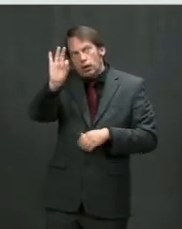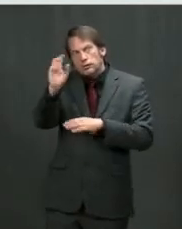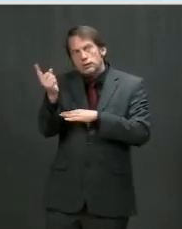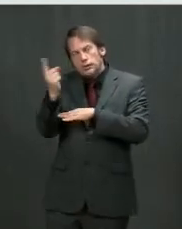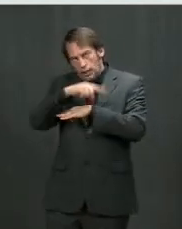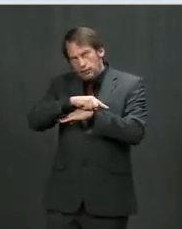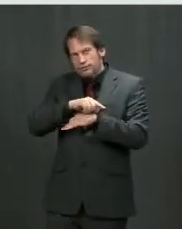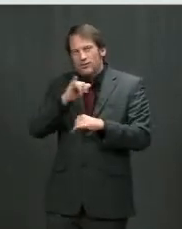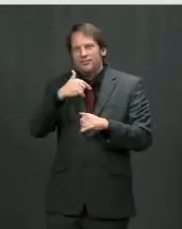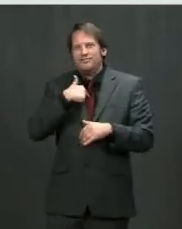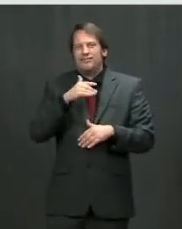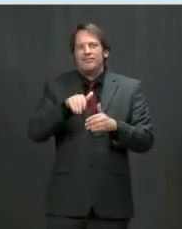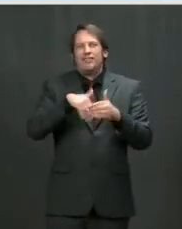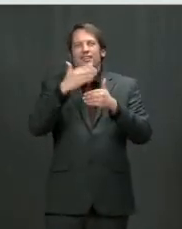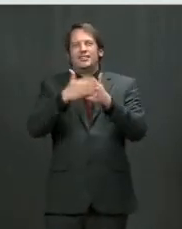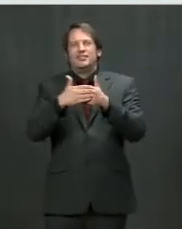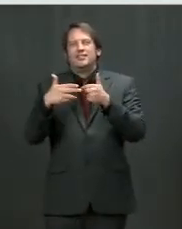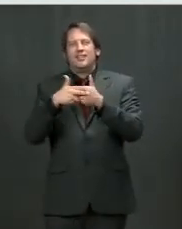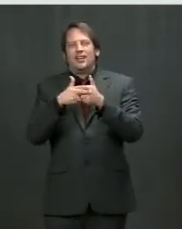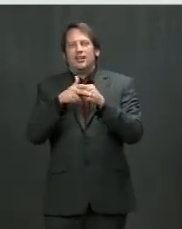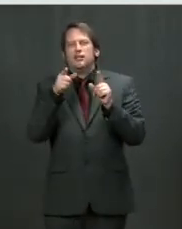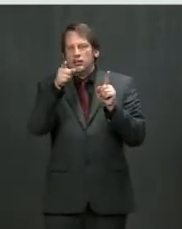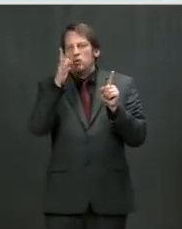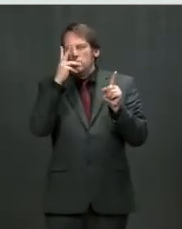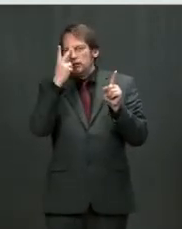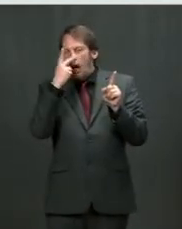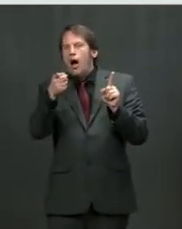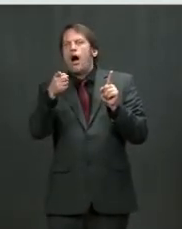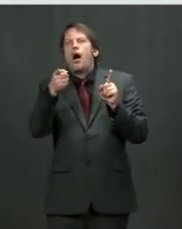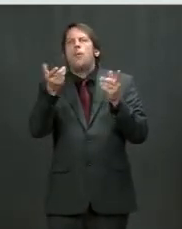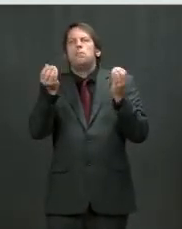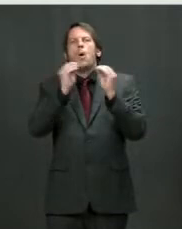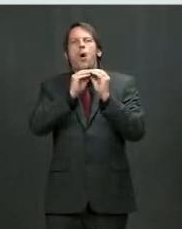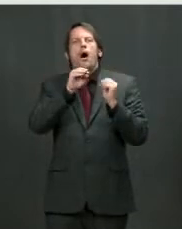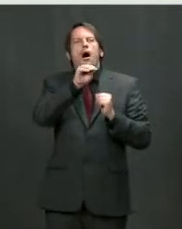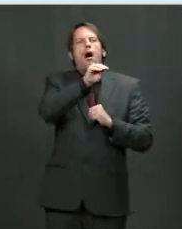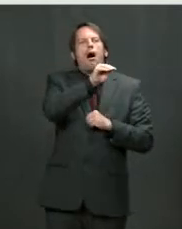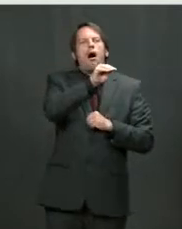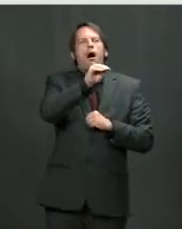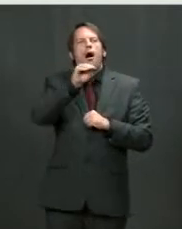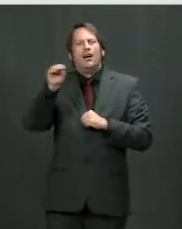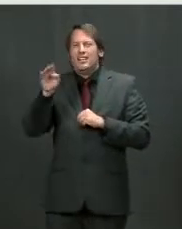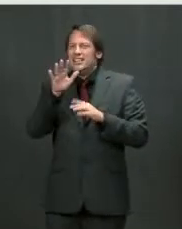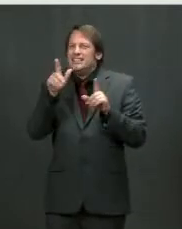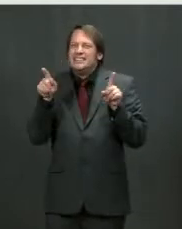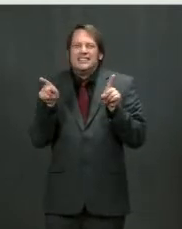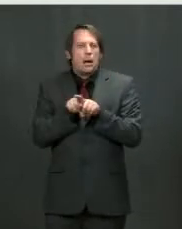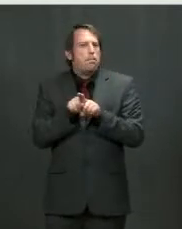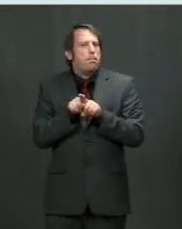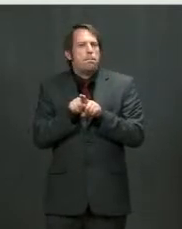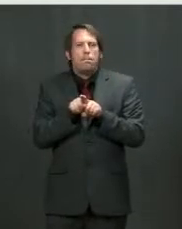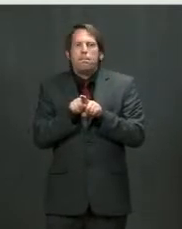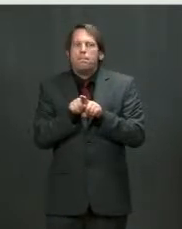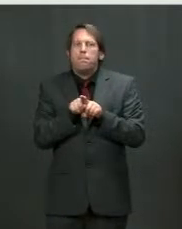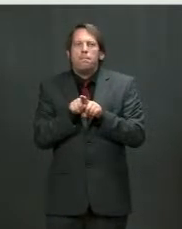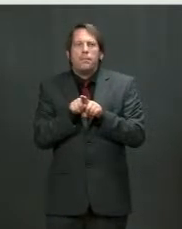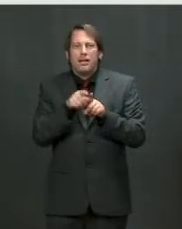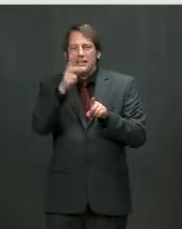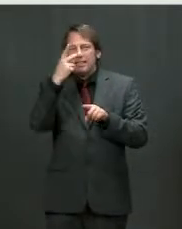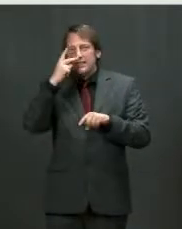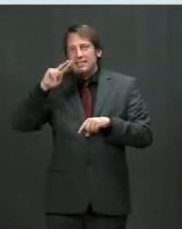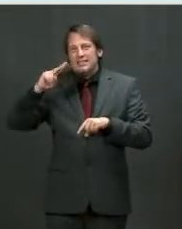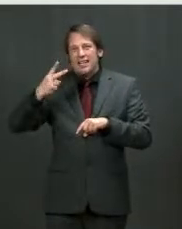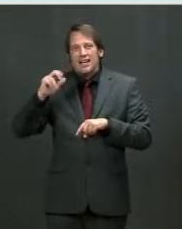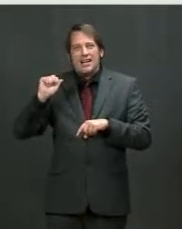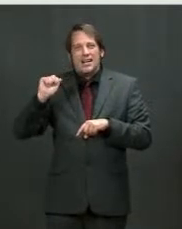at the neutralization of the live virus, you see the same thing. Look at the second arrow following the boost